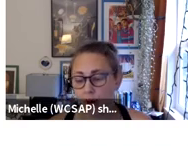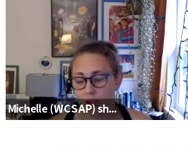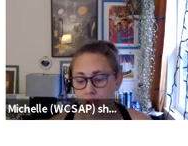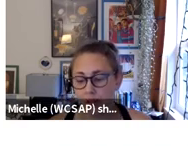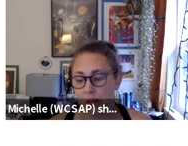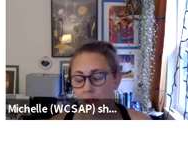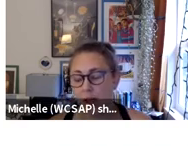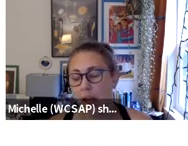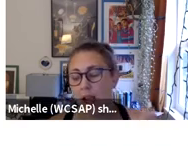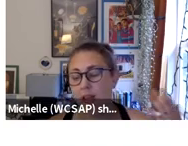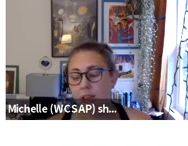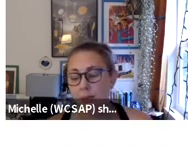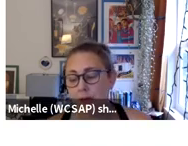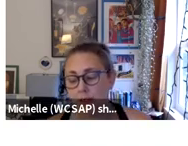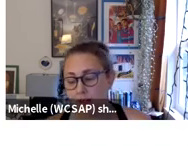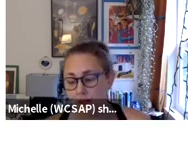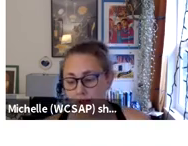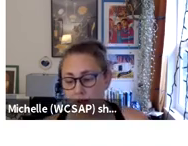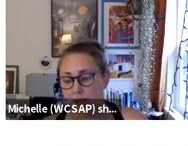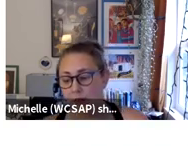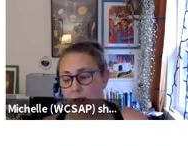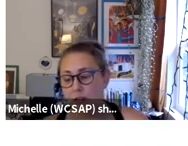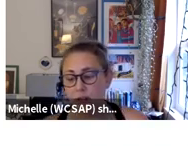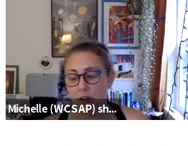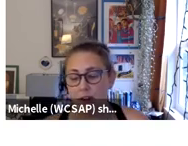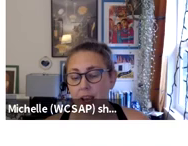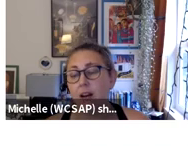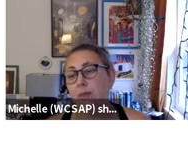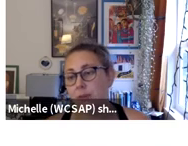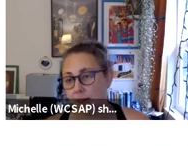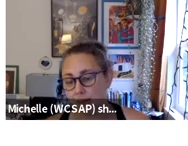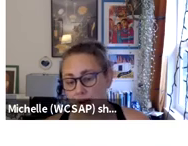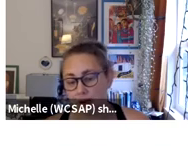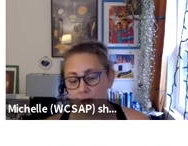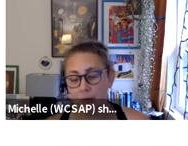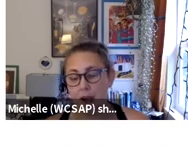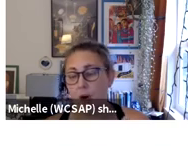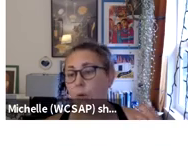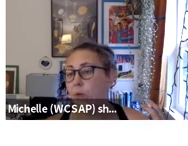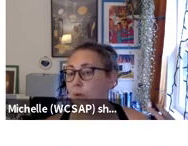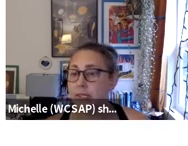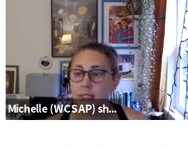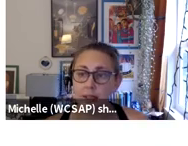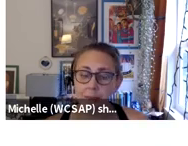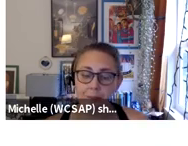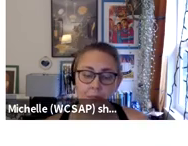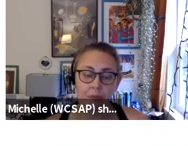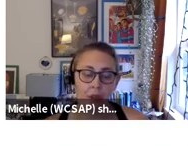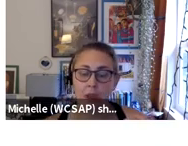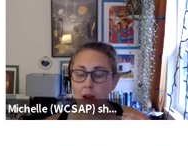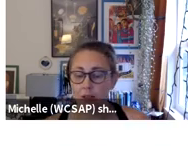of oppression, and the experience of sexual violence for each survivor cannot be separated from how